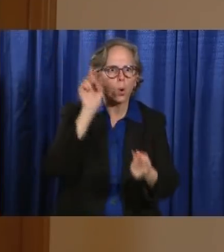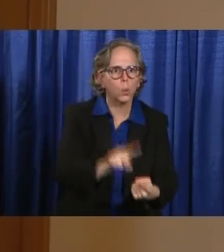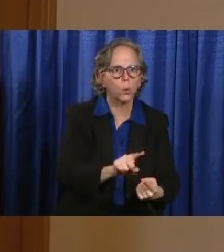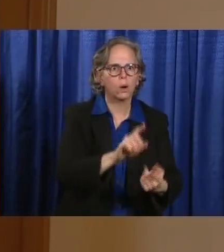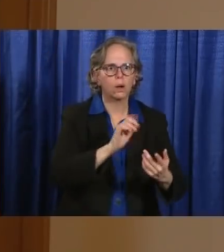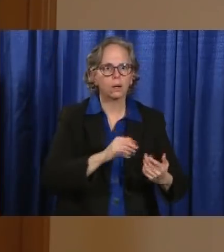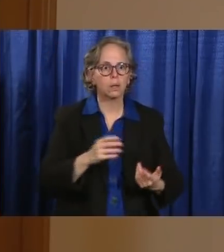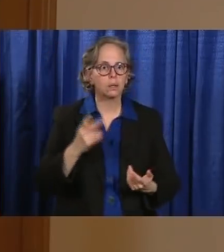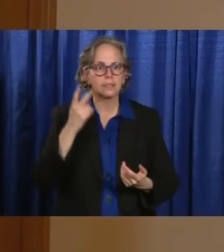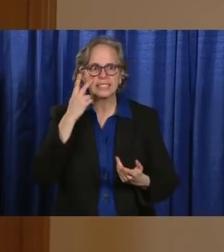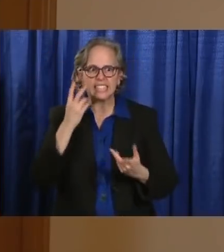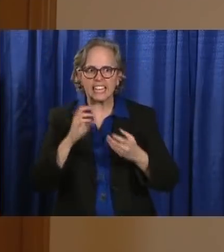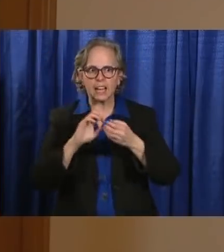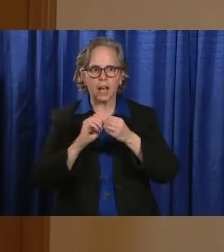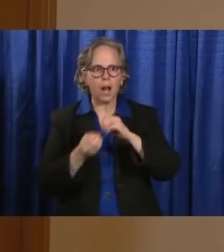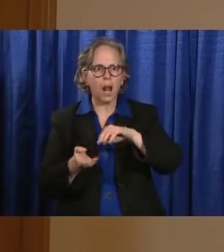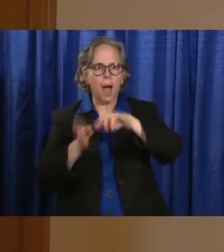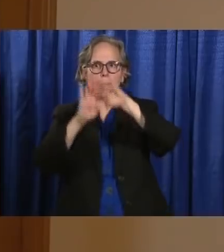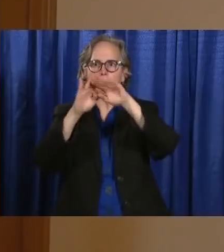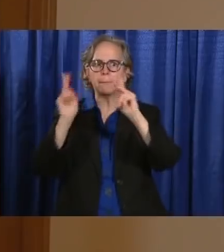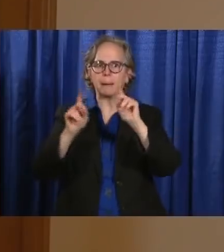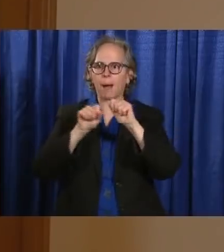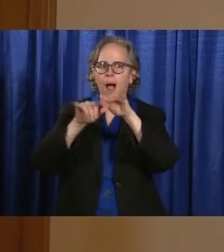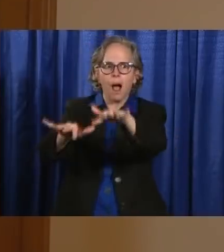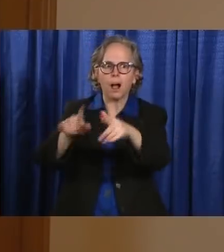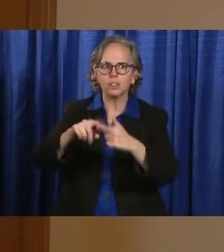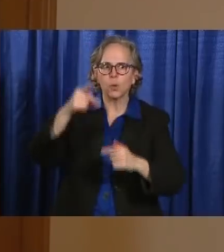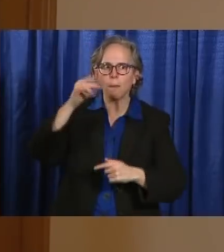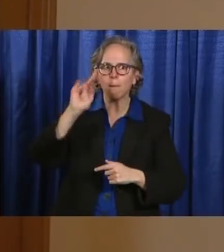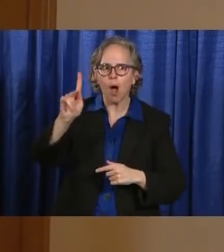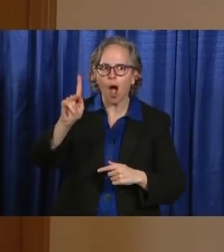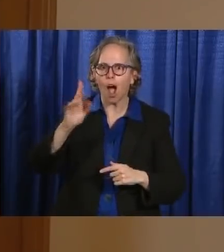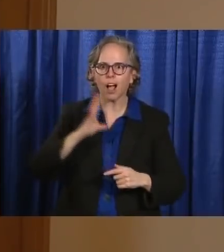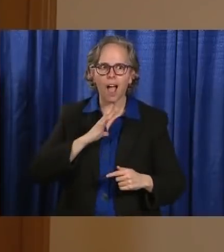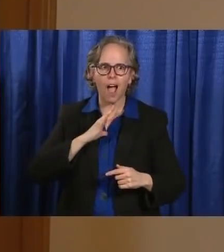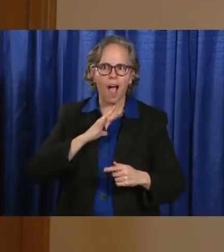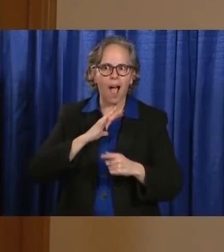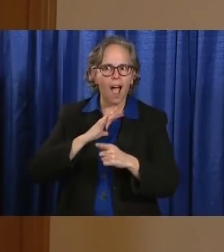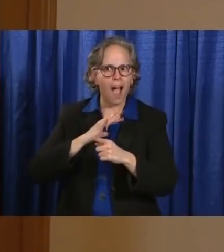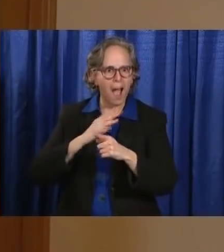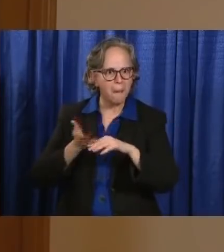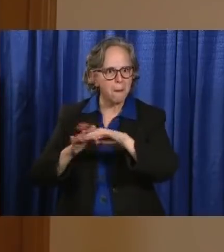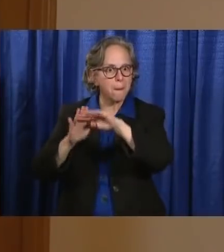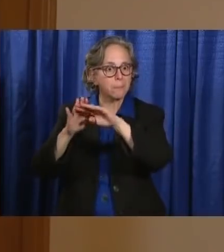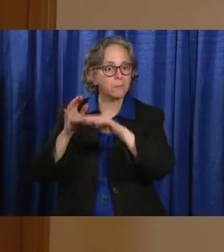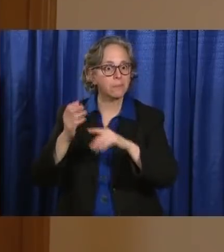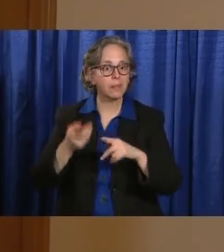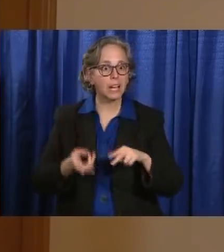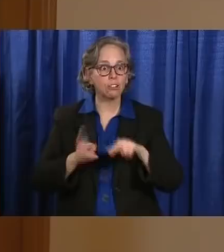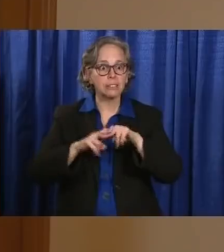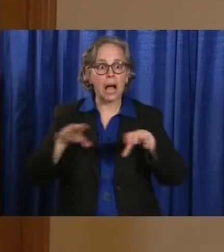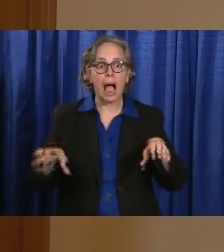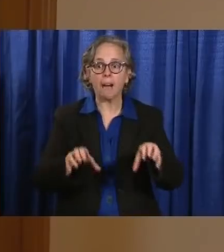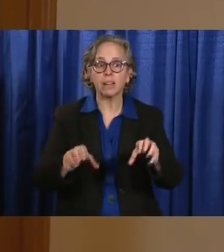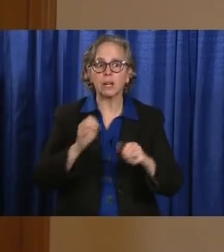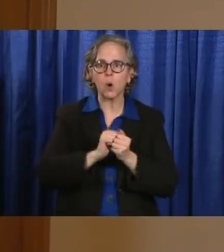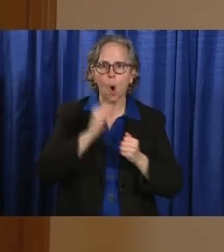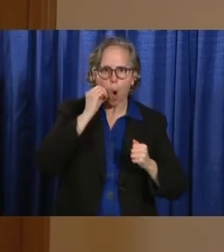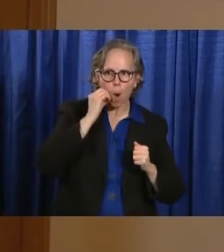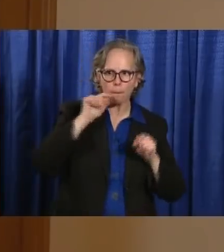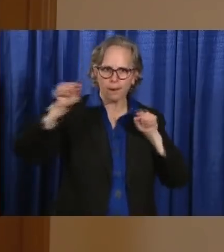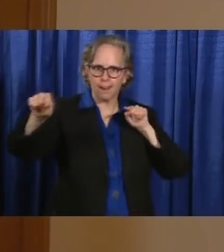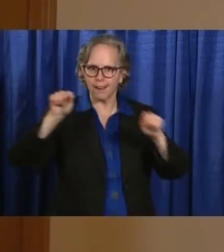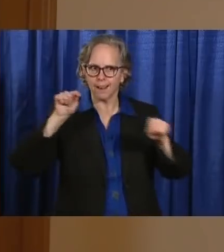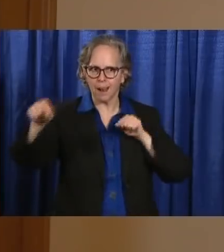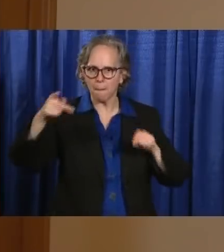increase in our parks. So we're using those more. And we can see an increase in activity at home. These are all measures,